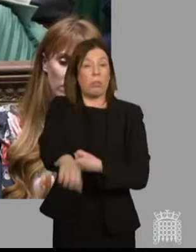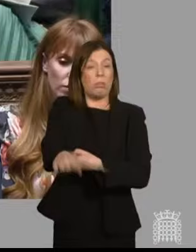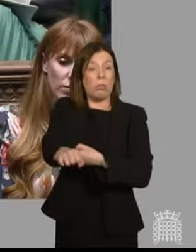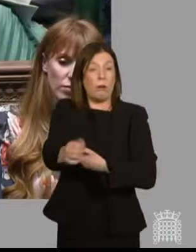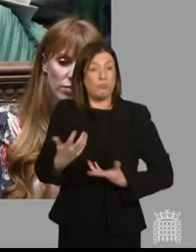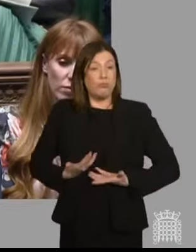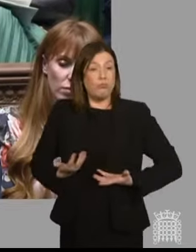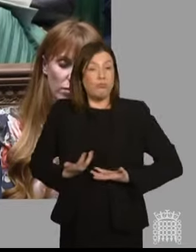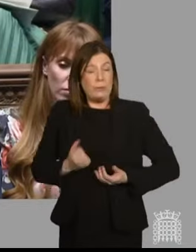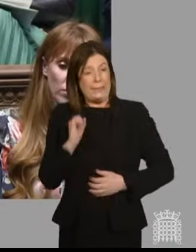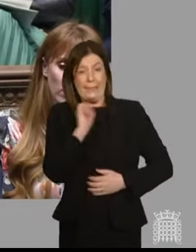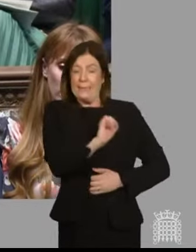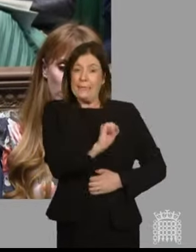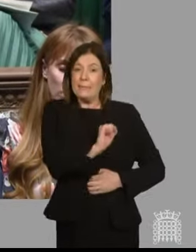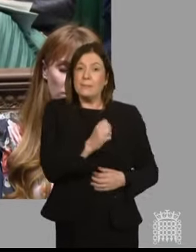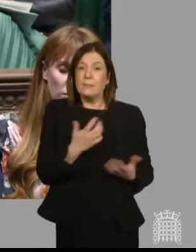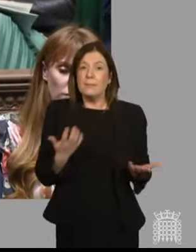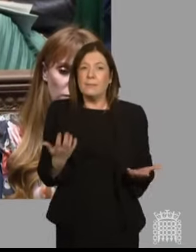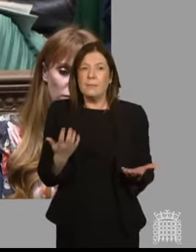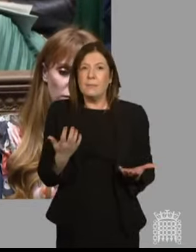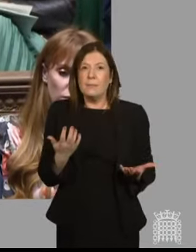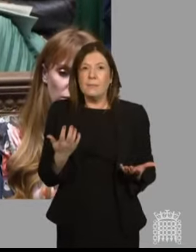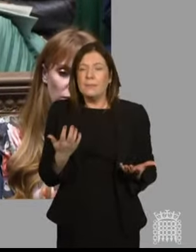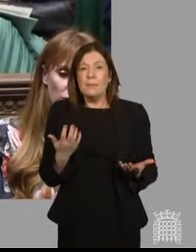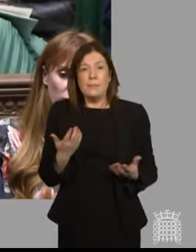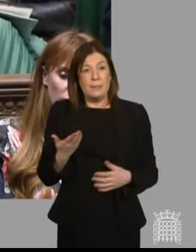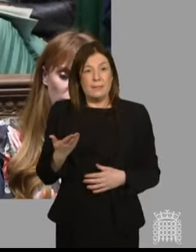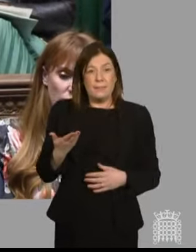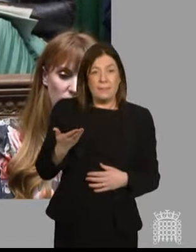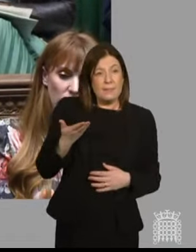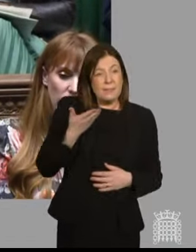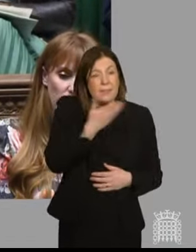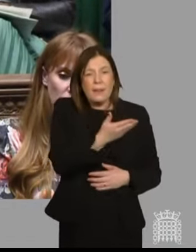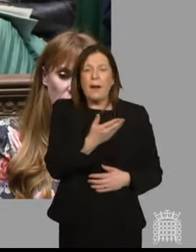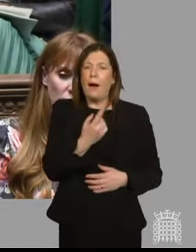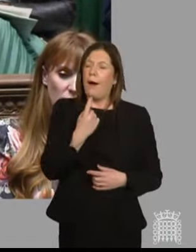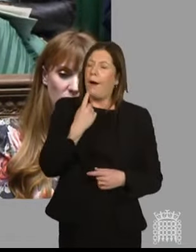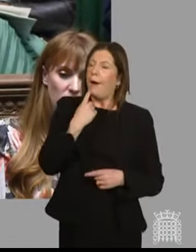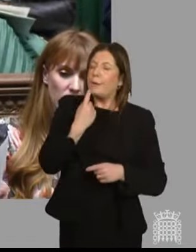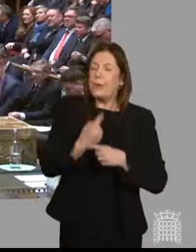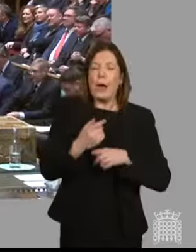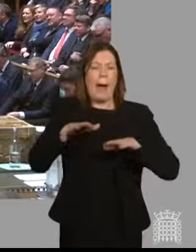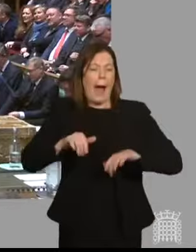when he spends his time boasting whilst Britain is breaking?